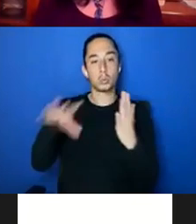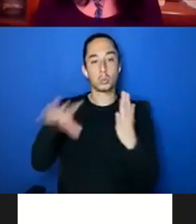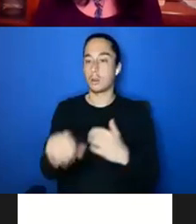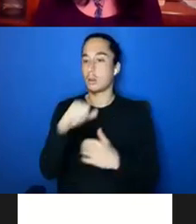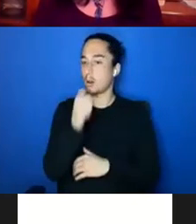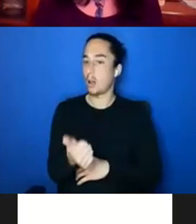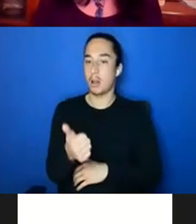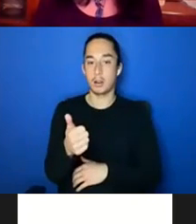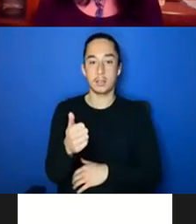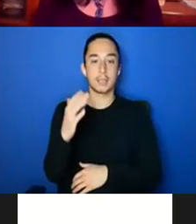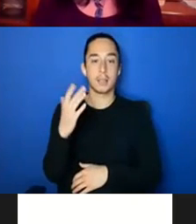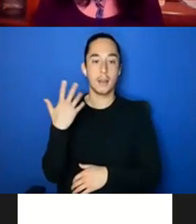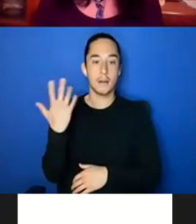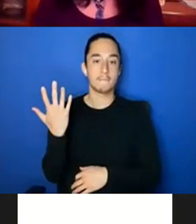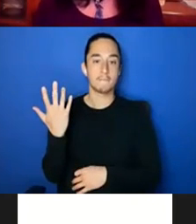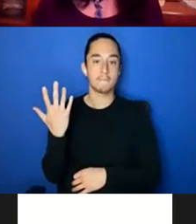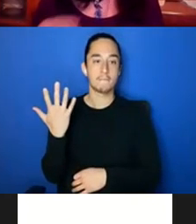not